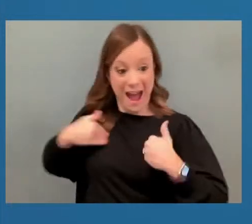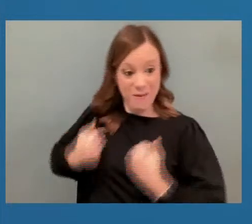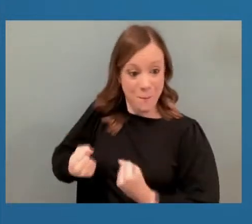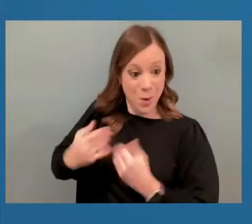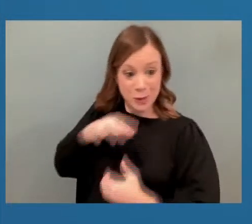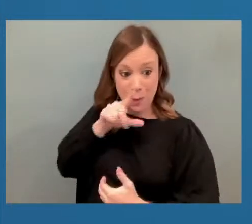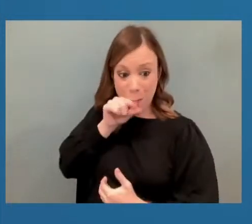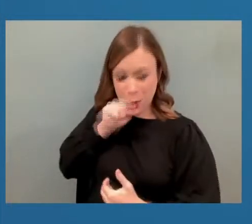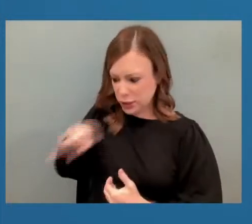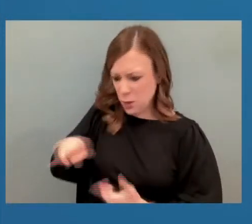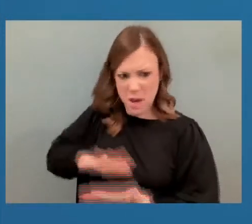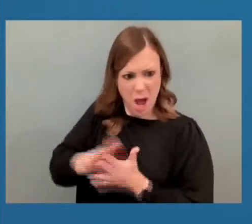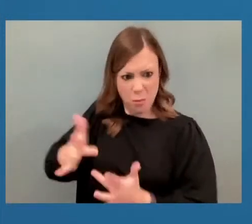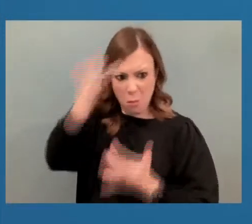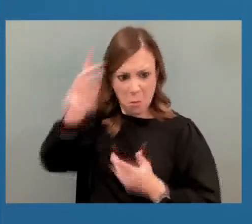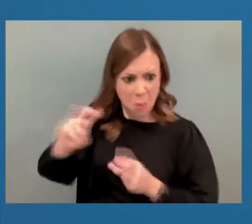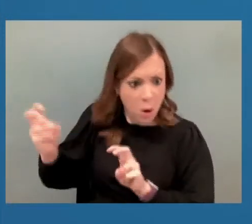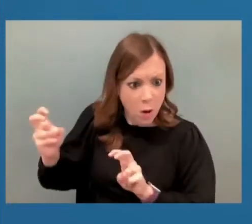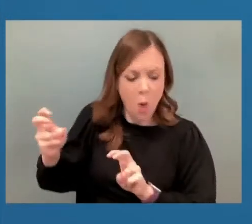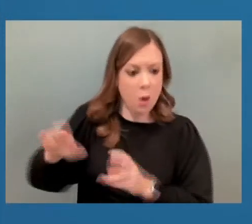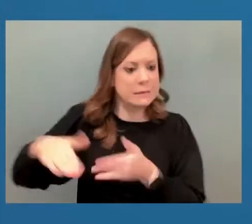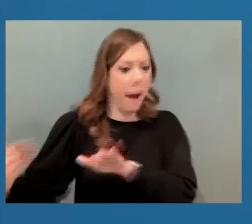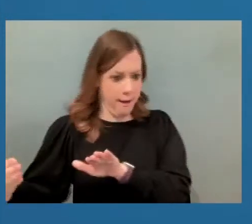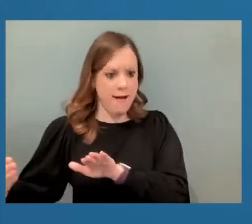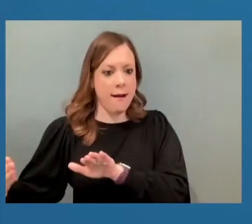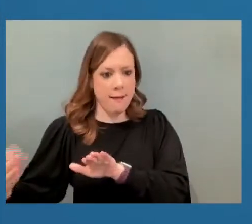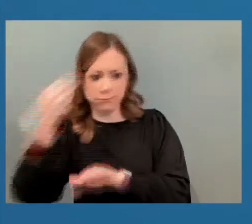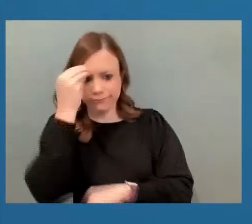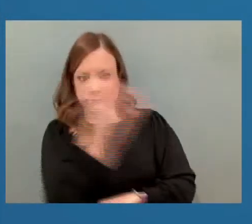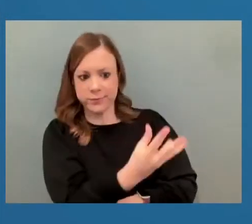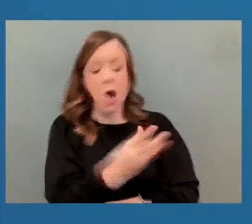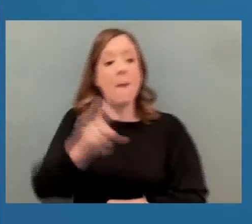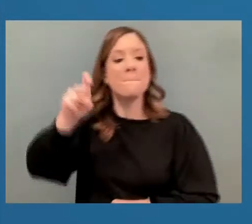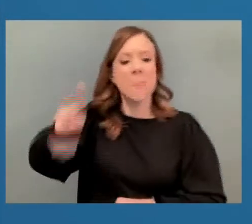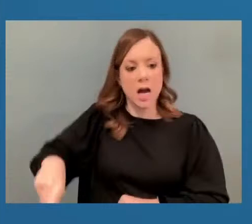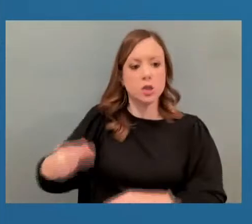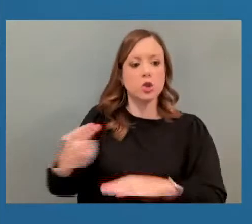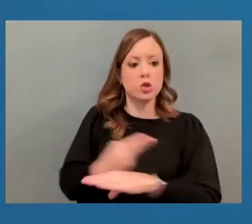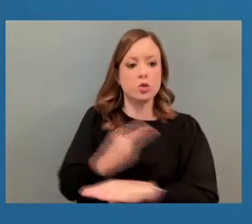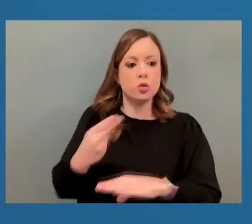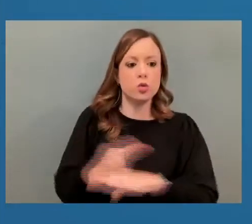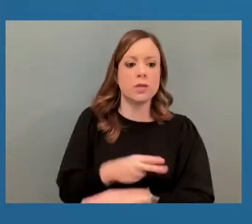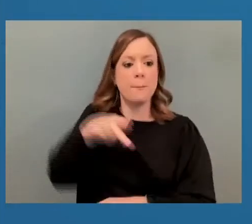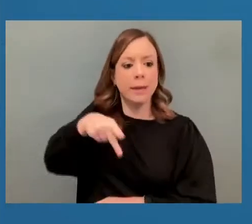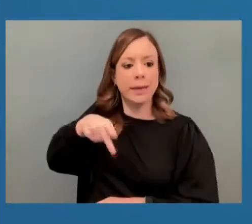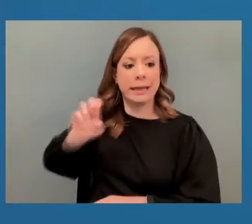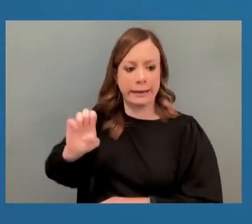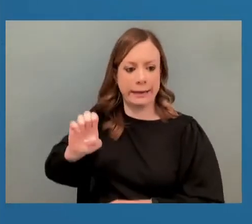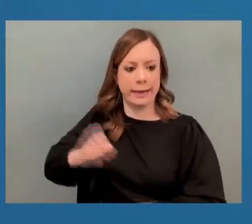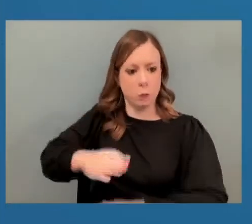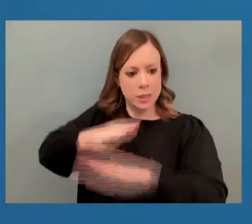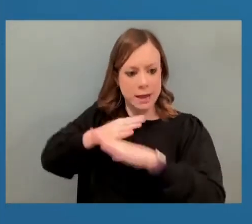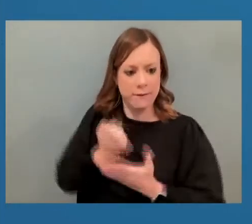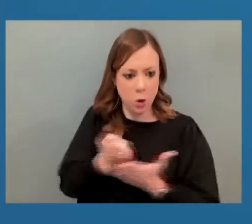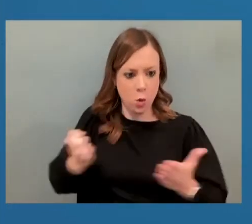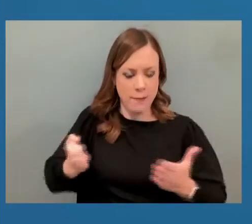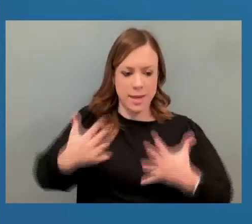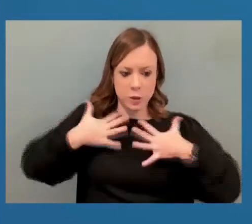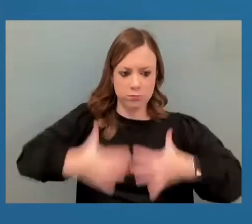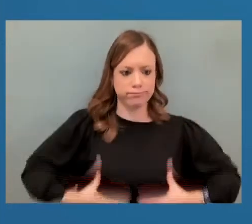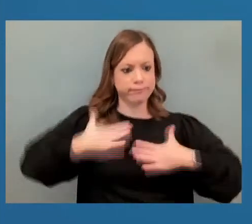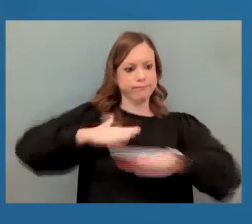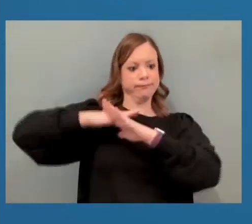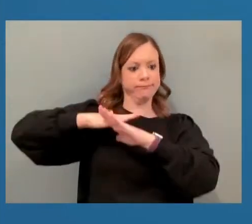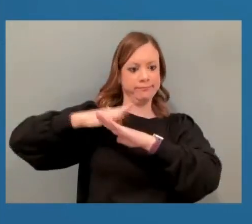or poultry, you should be wearing personal protective equipment. And also want to remind people, I'm the state health commissioner. I'm always going to talk to you about the flu